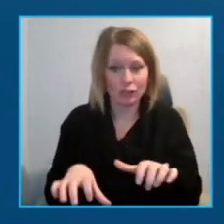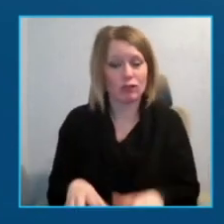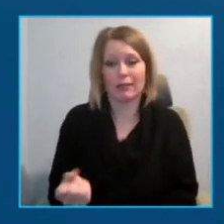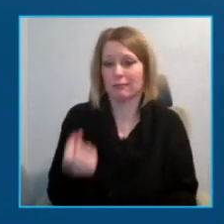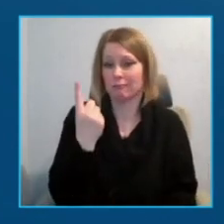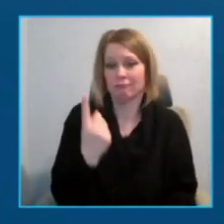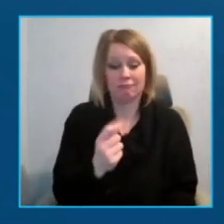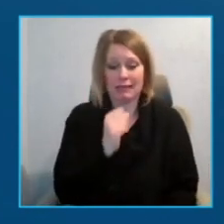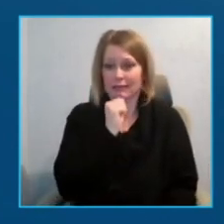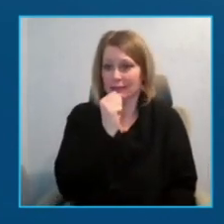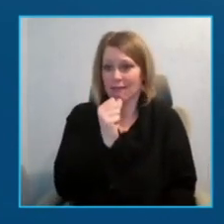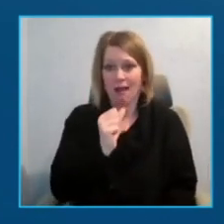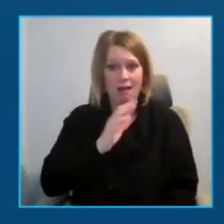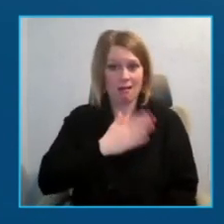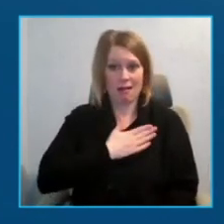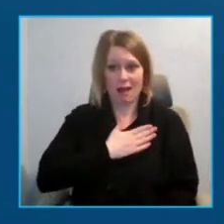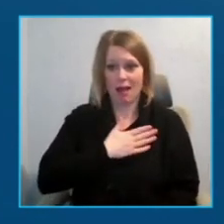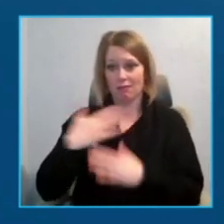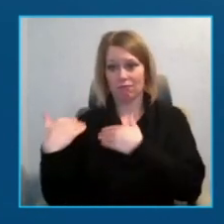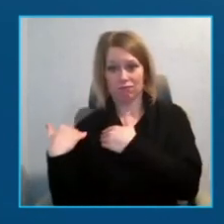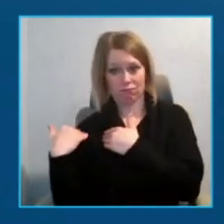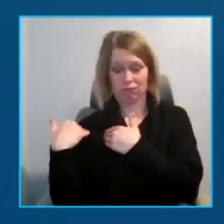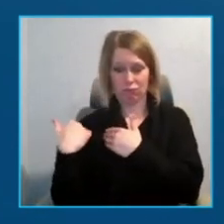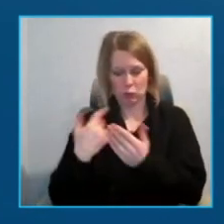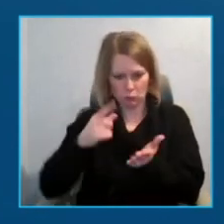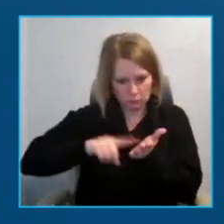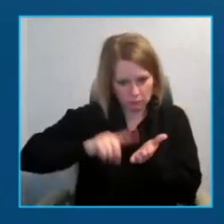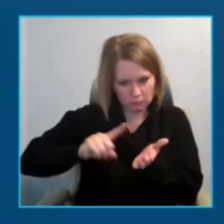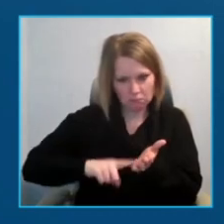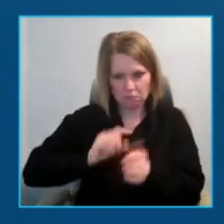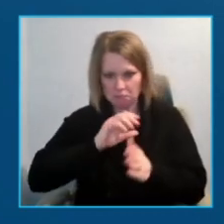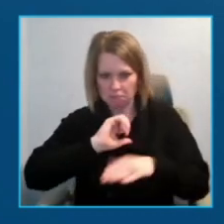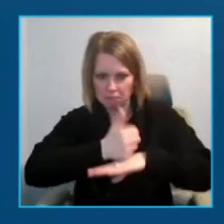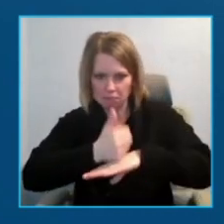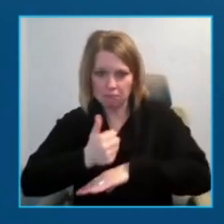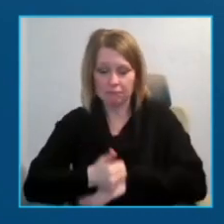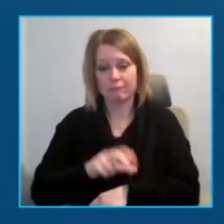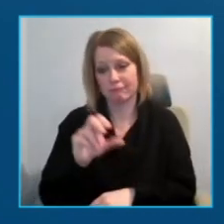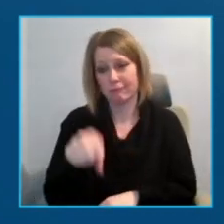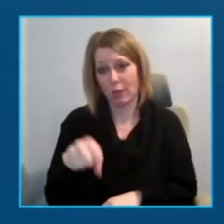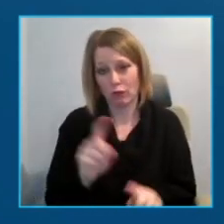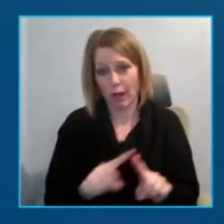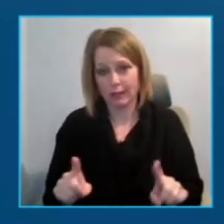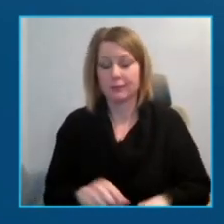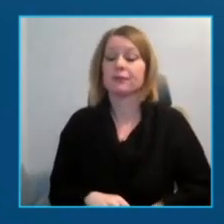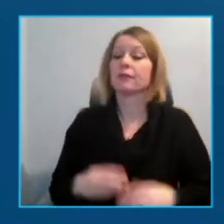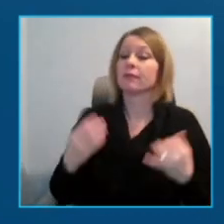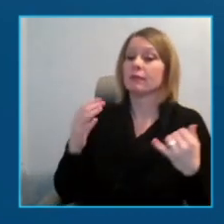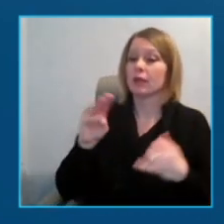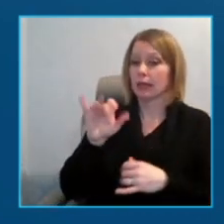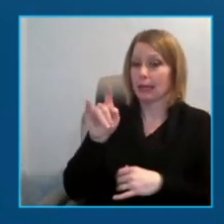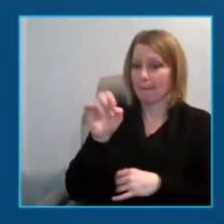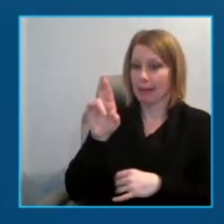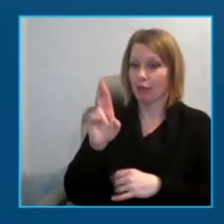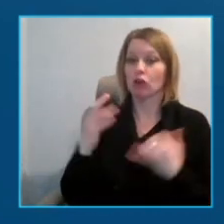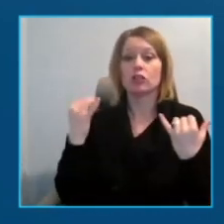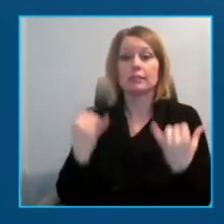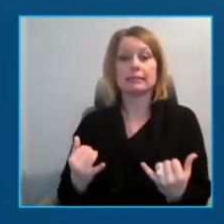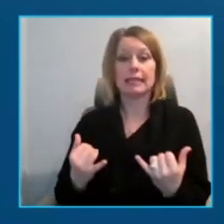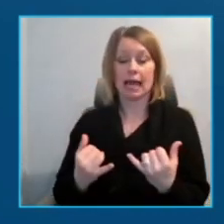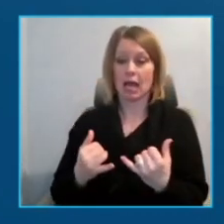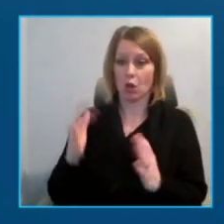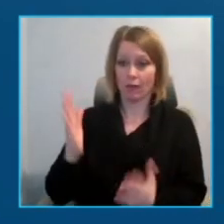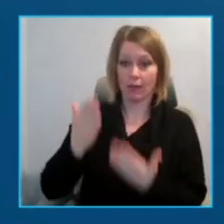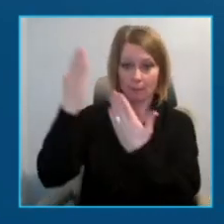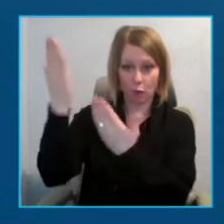question. Great. As a reminder, committee members, the motion on the table is to approve the